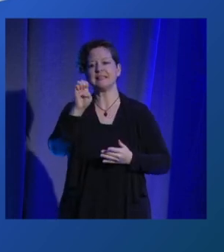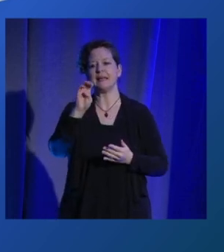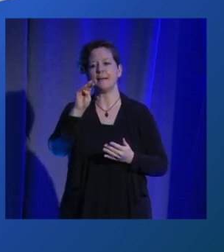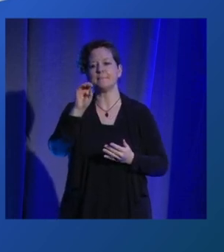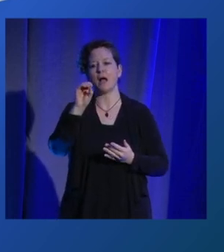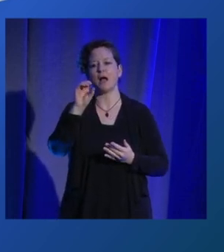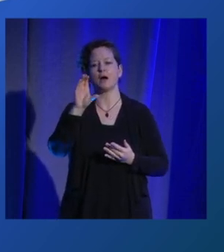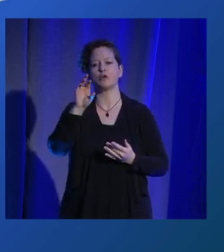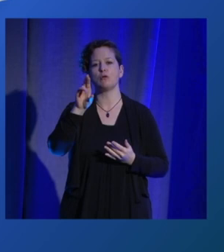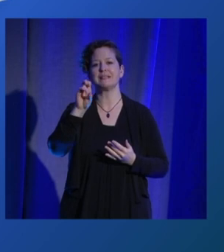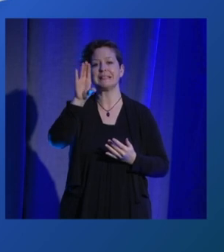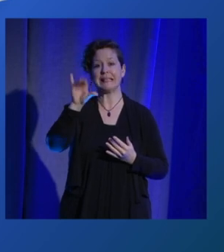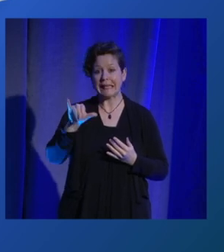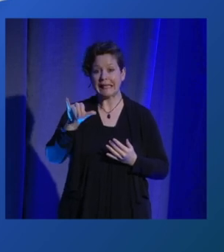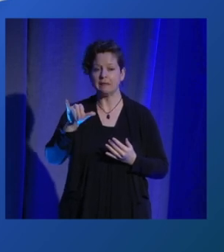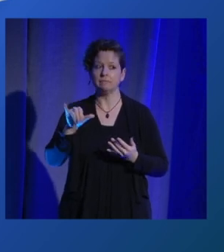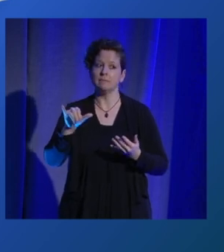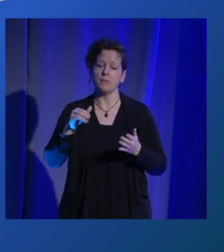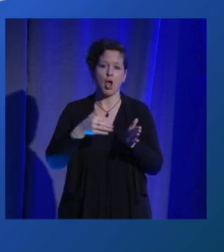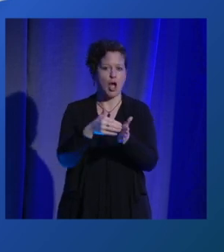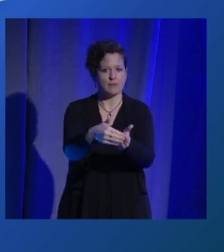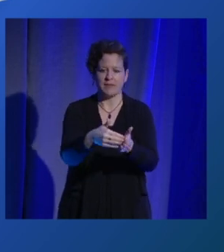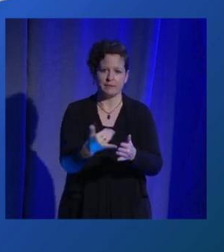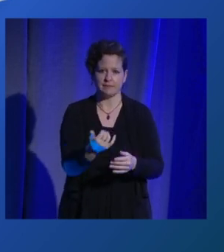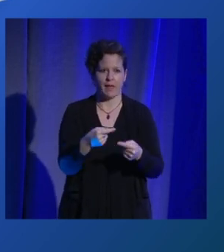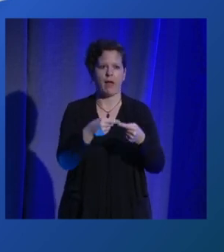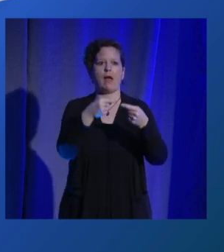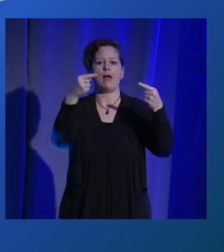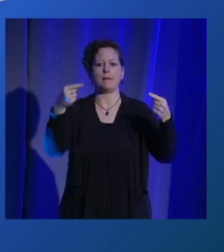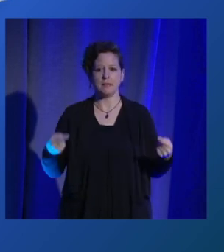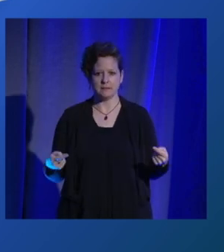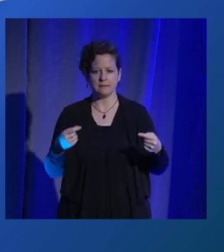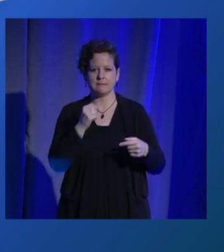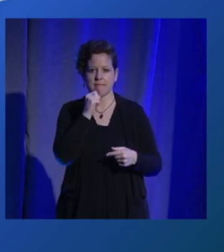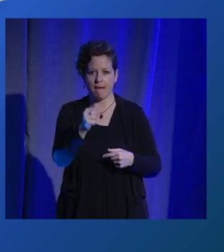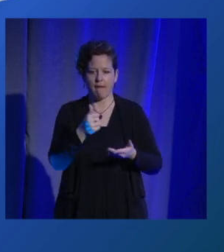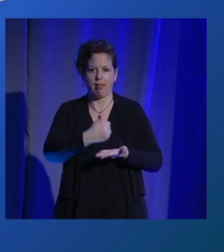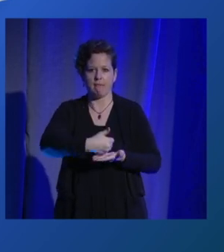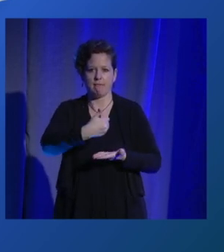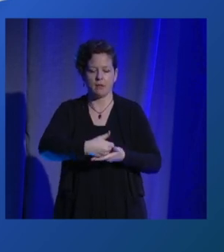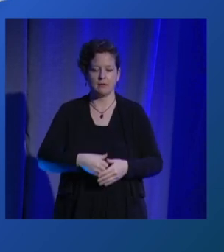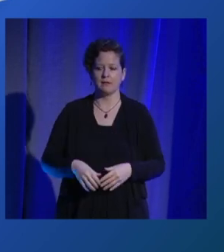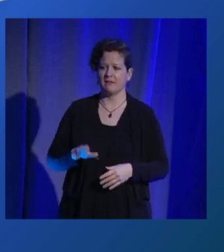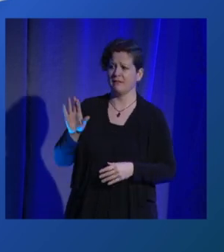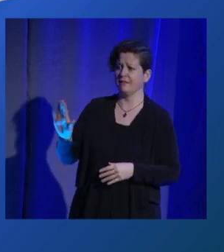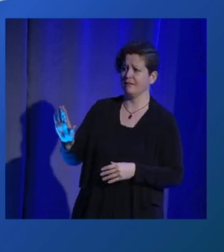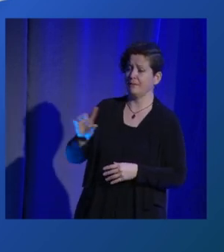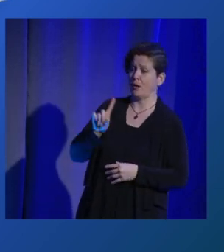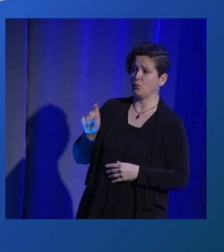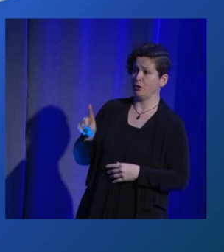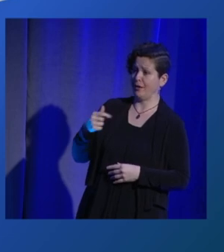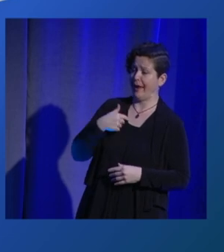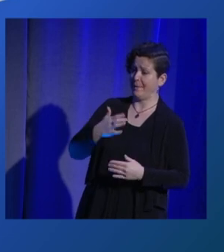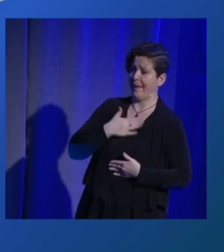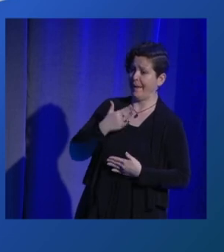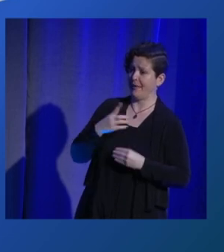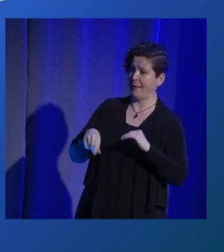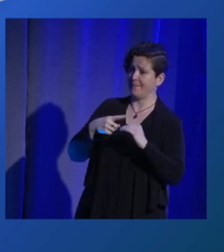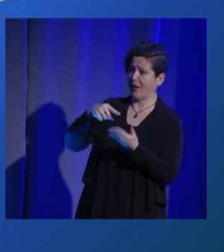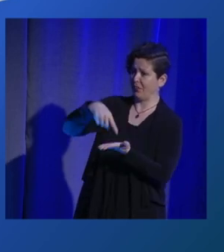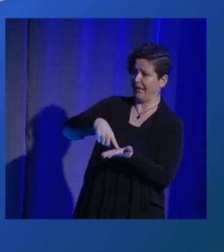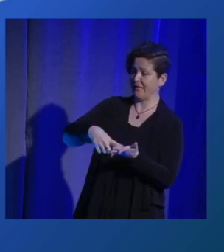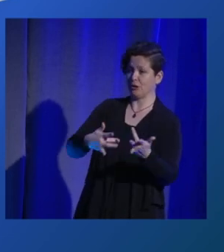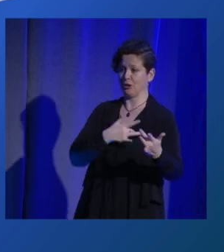out that in many cases it's not so my question is should I be happy about this